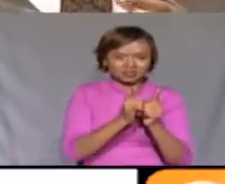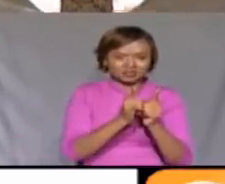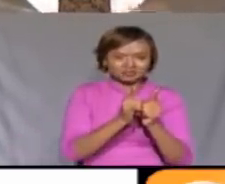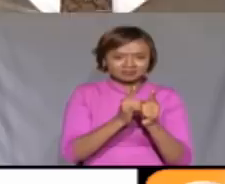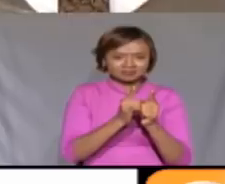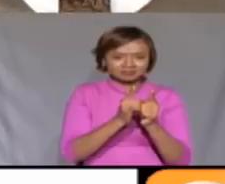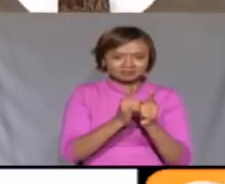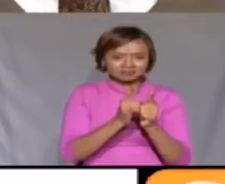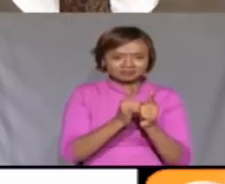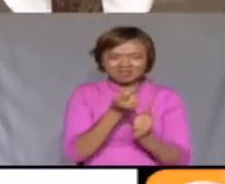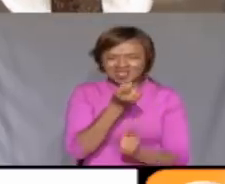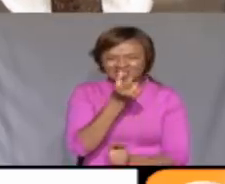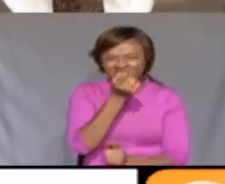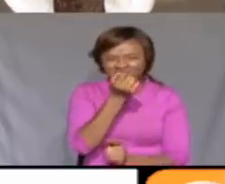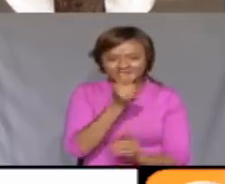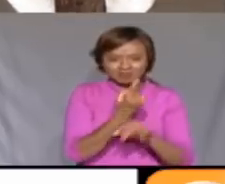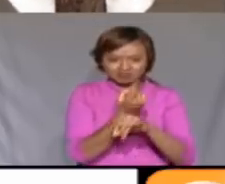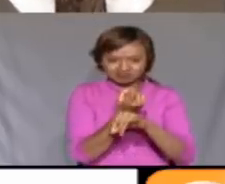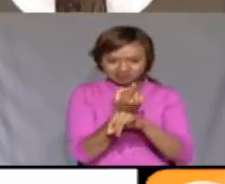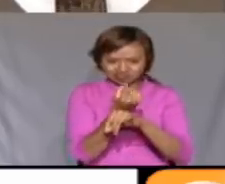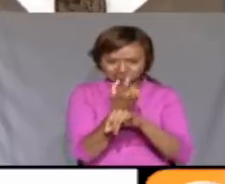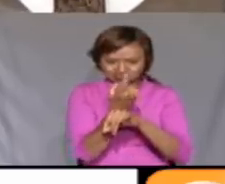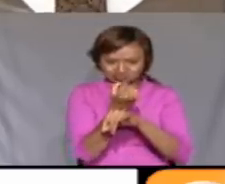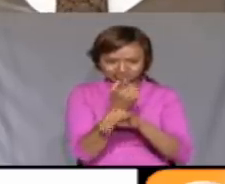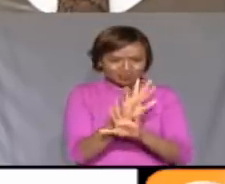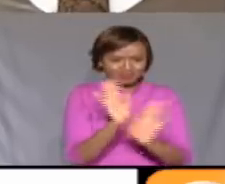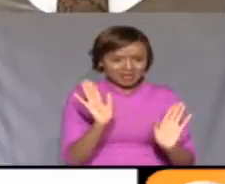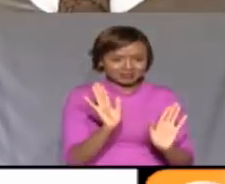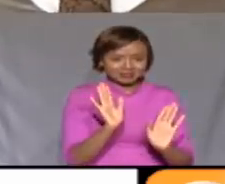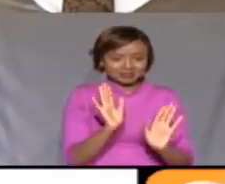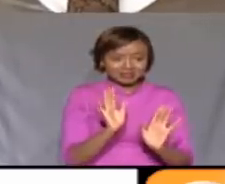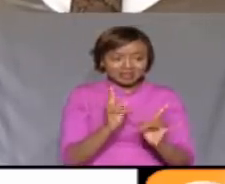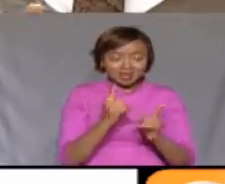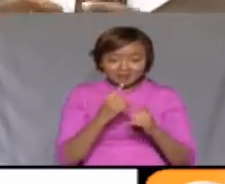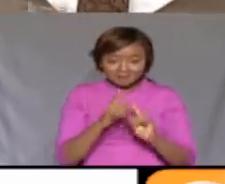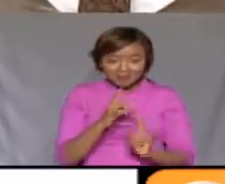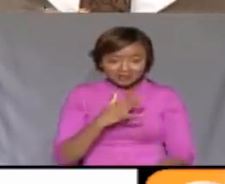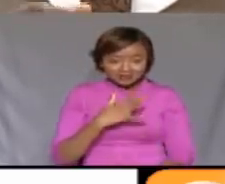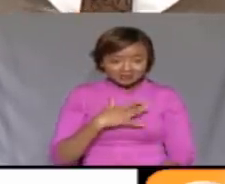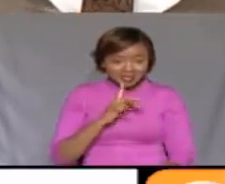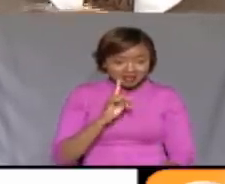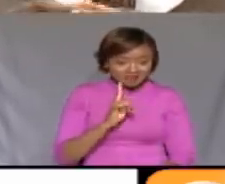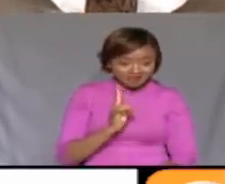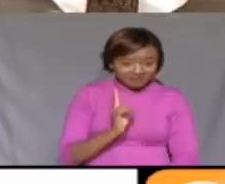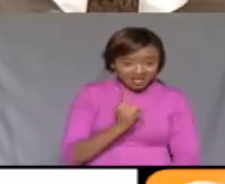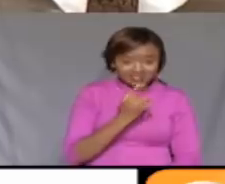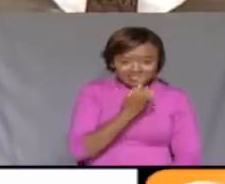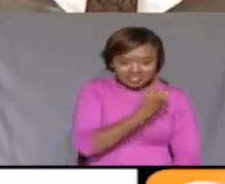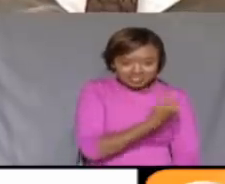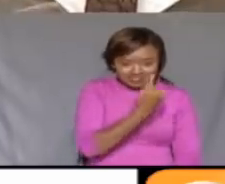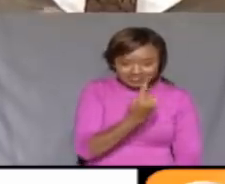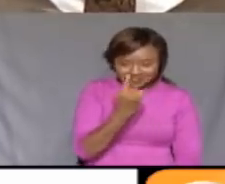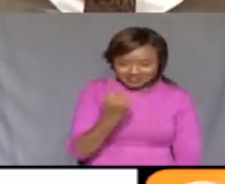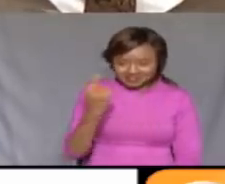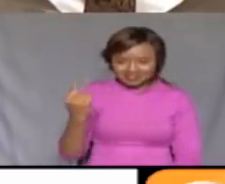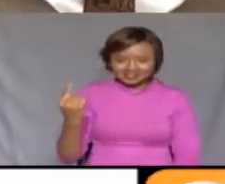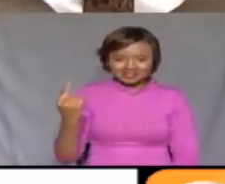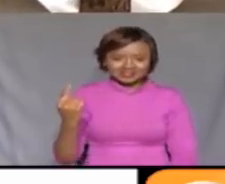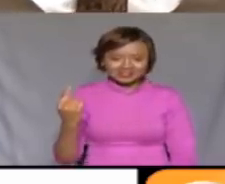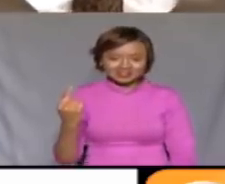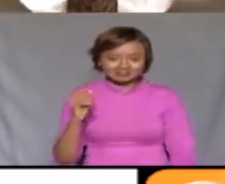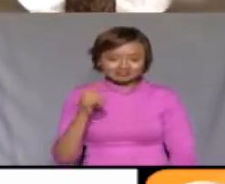lasts just a few seconds. But the first ever piece to camera is every TV journalist's